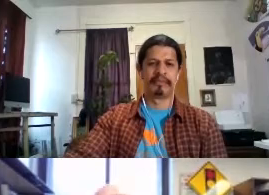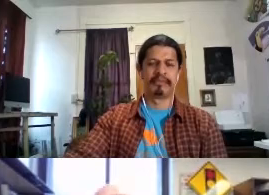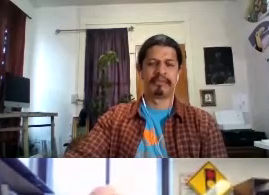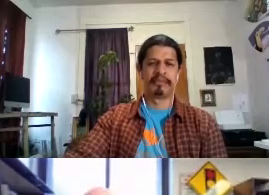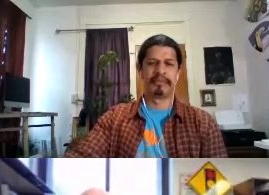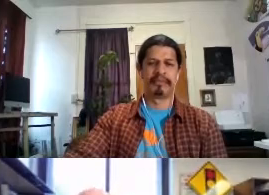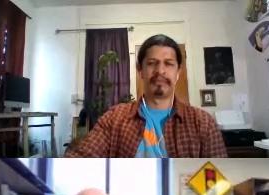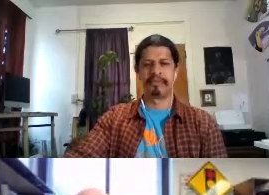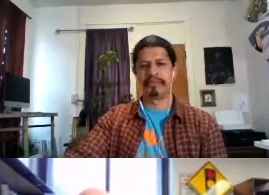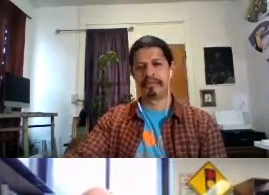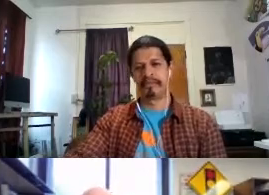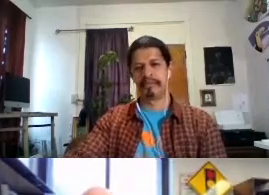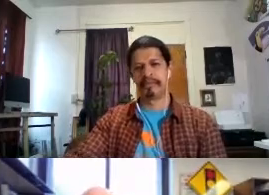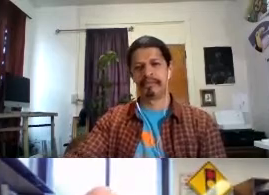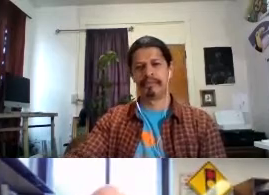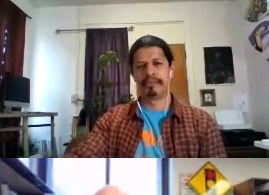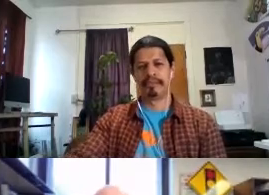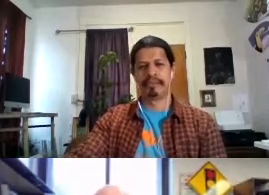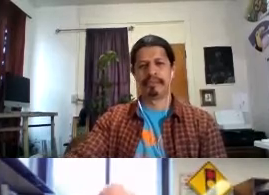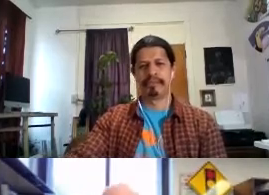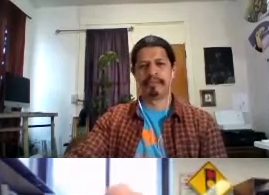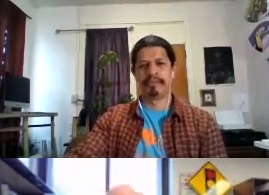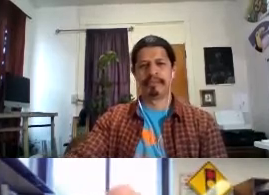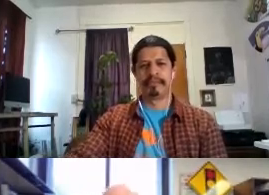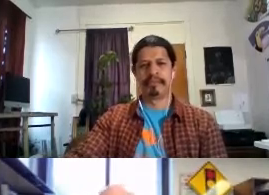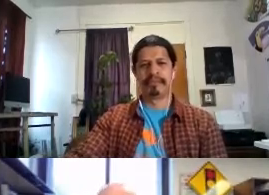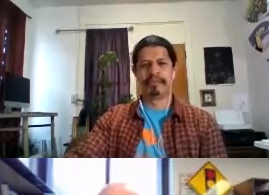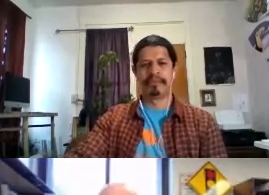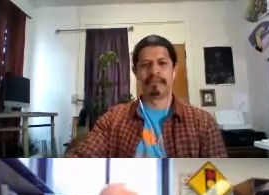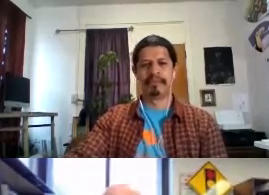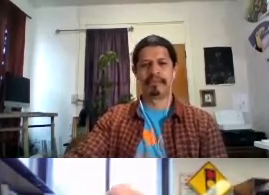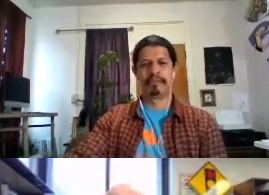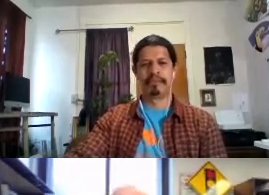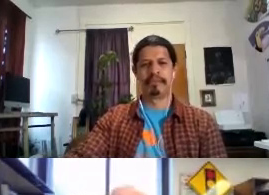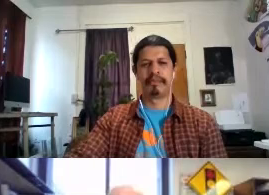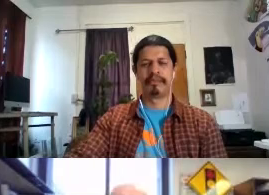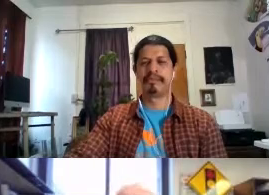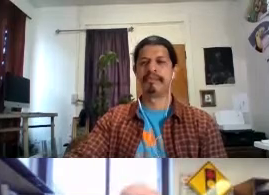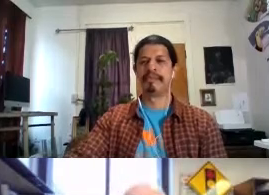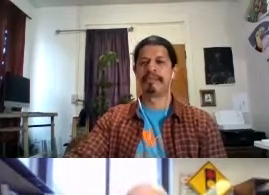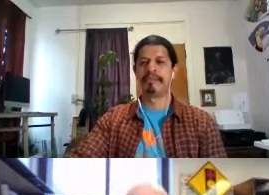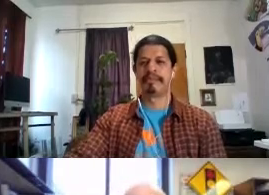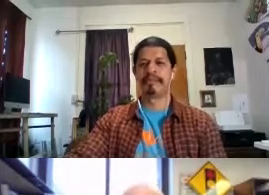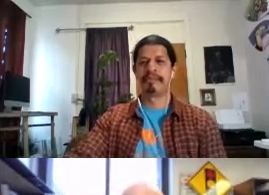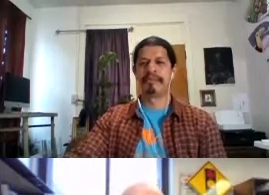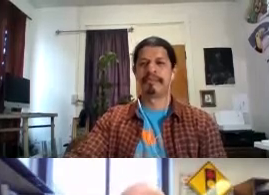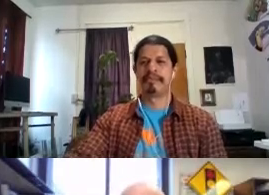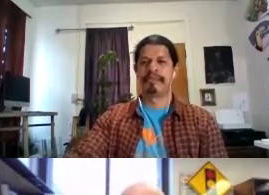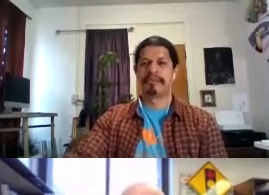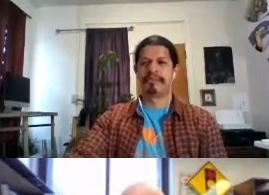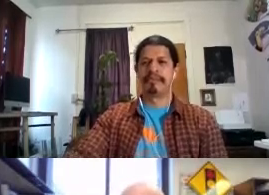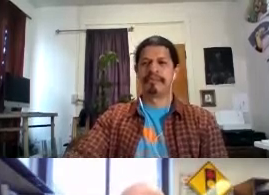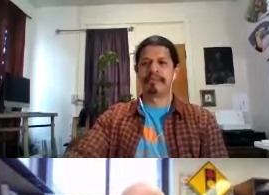parking so that you know, all residents and everybody would have to use the other side. We